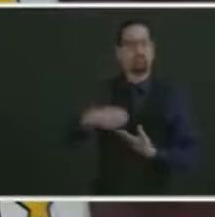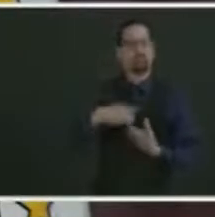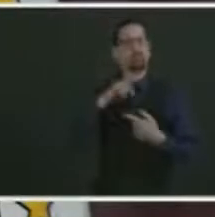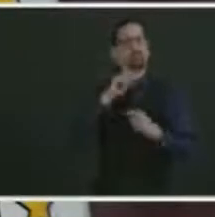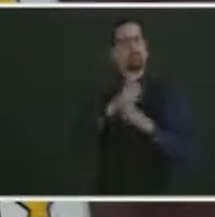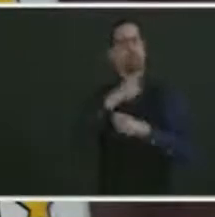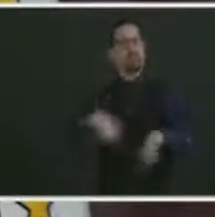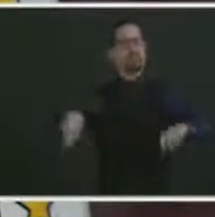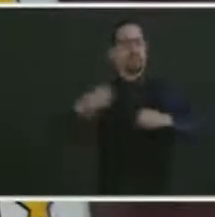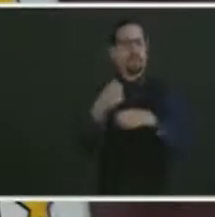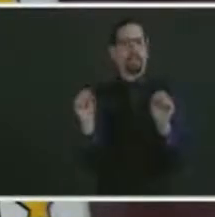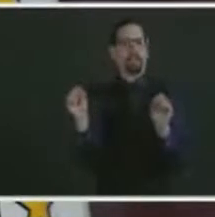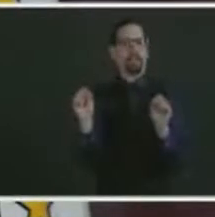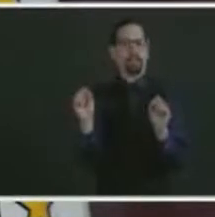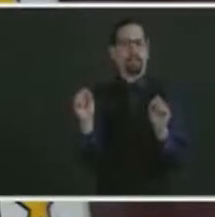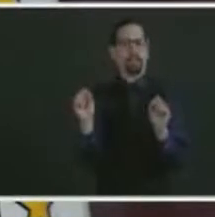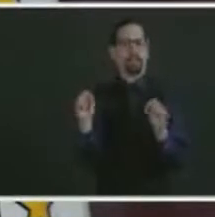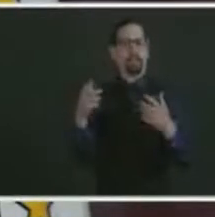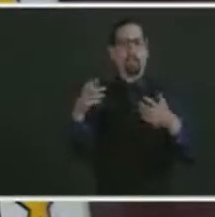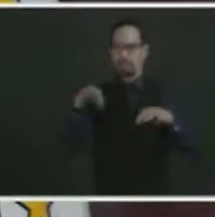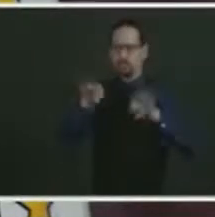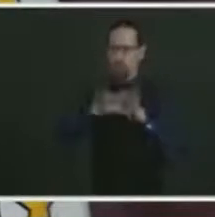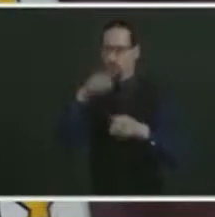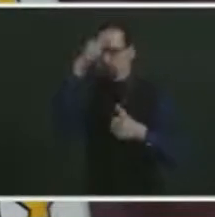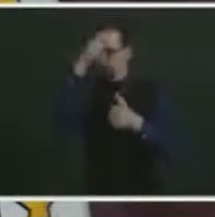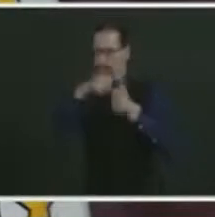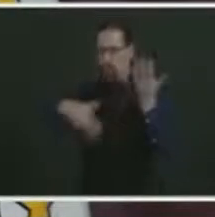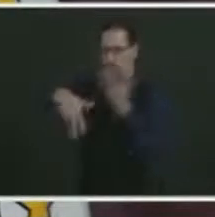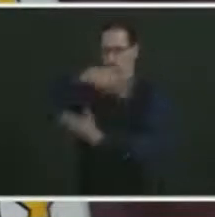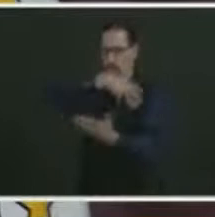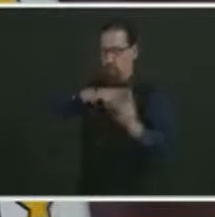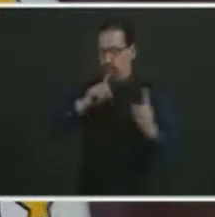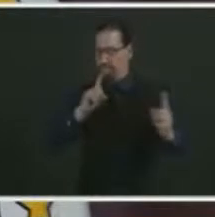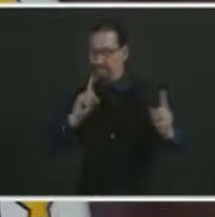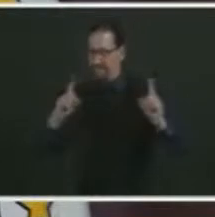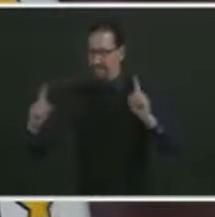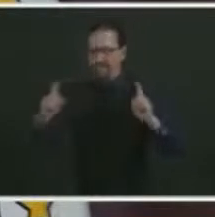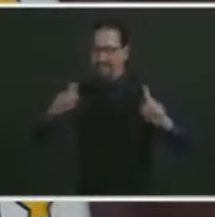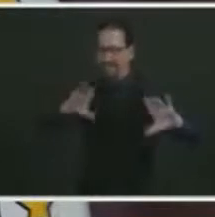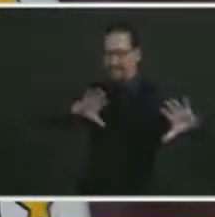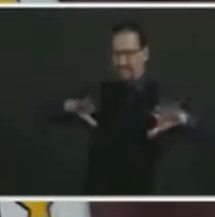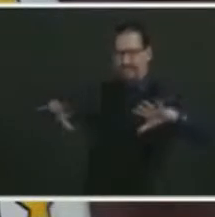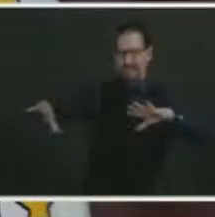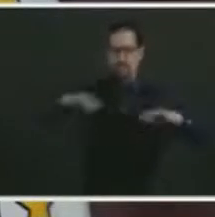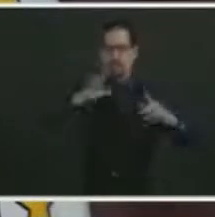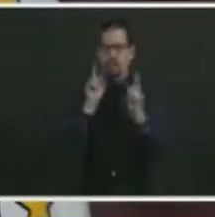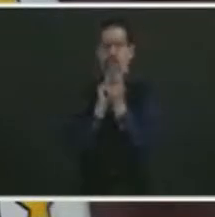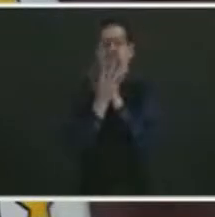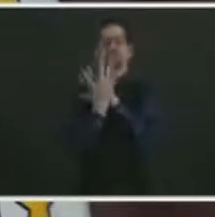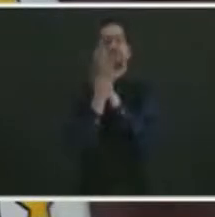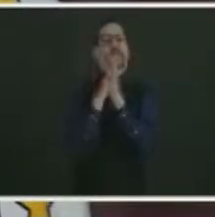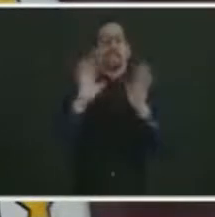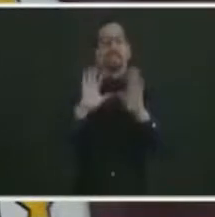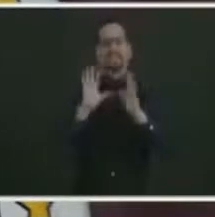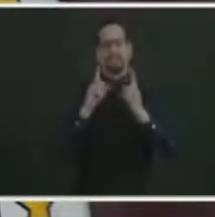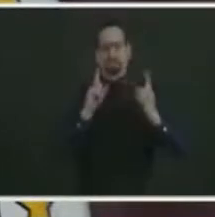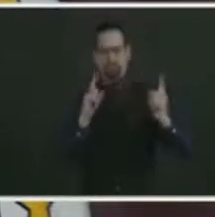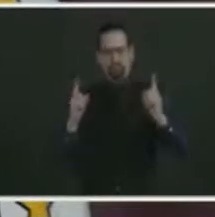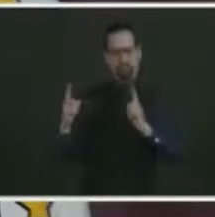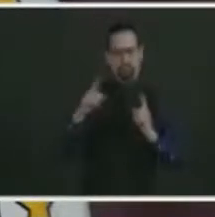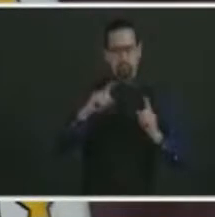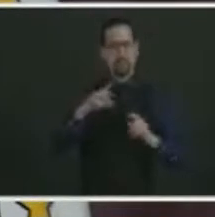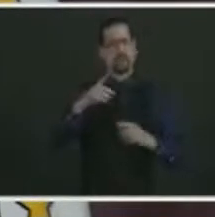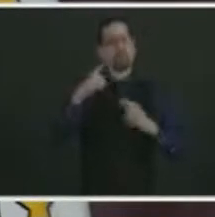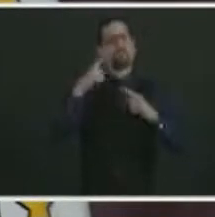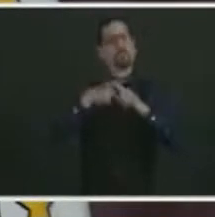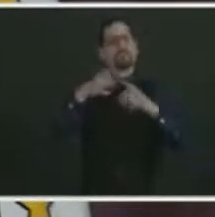to keep social distance, reminding you that the social gathering limit is 15. We don't want